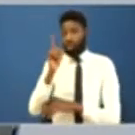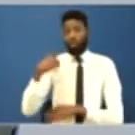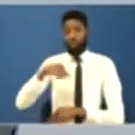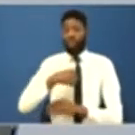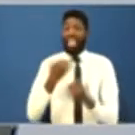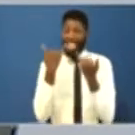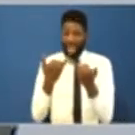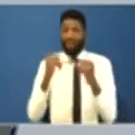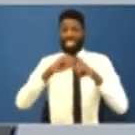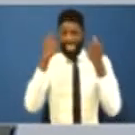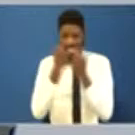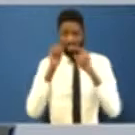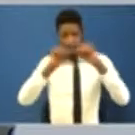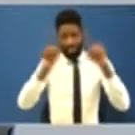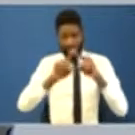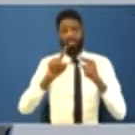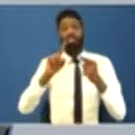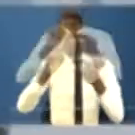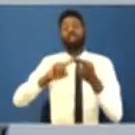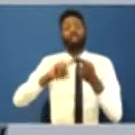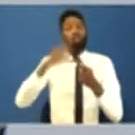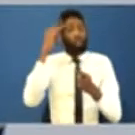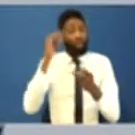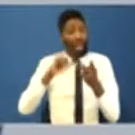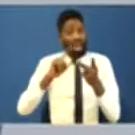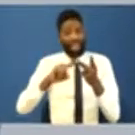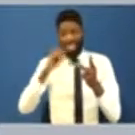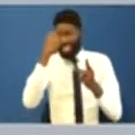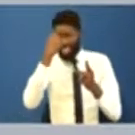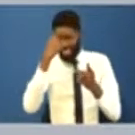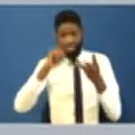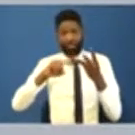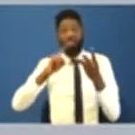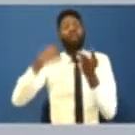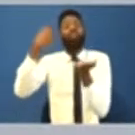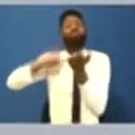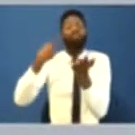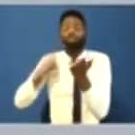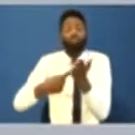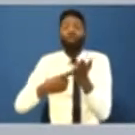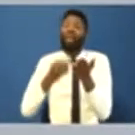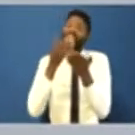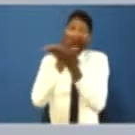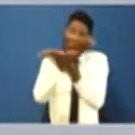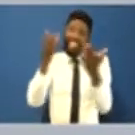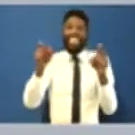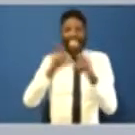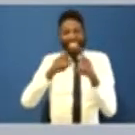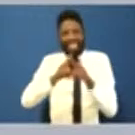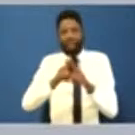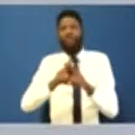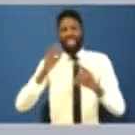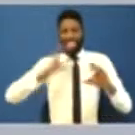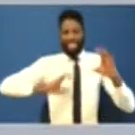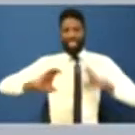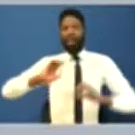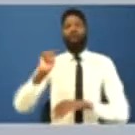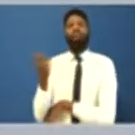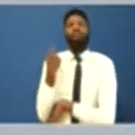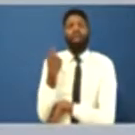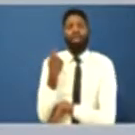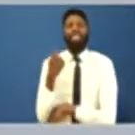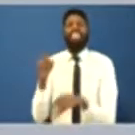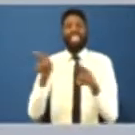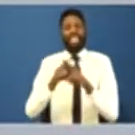somalis we have the indians we have even the white people who are citizens of kenya and they are